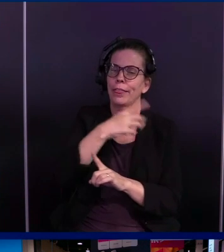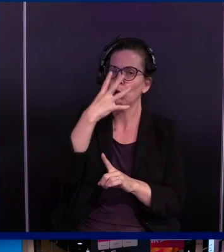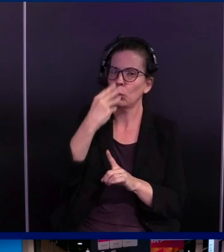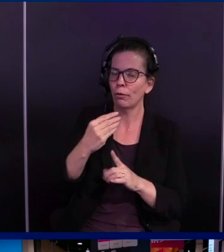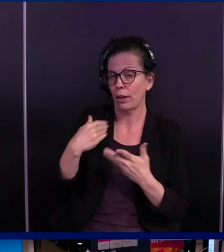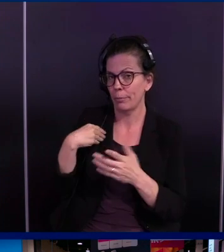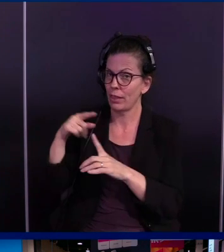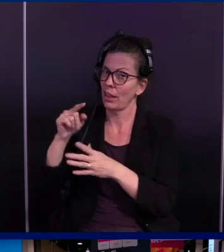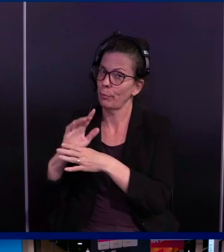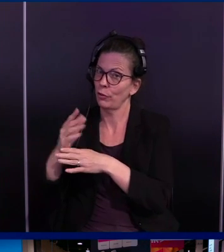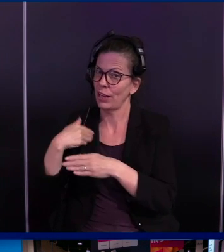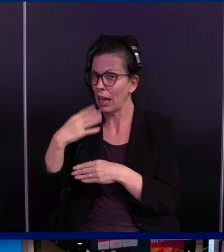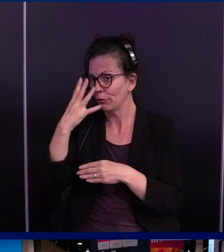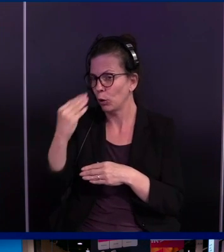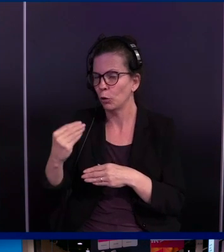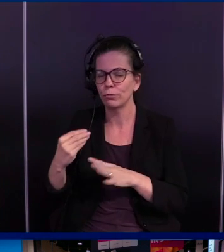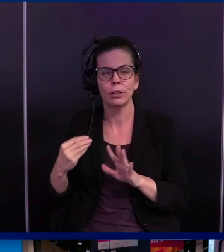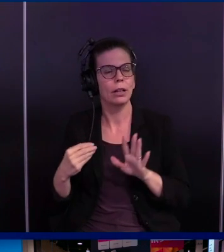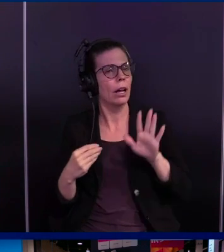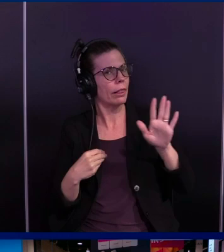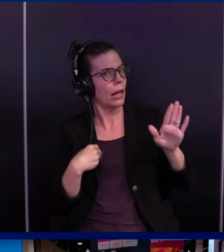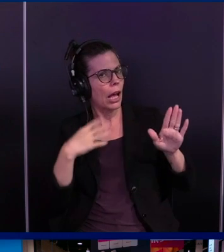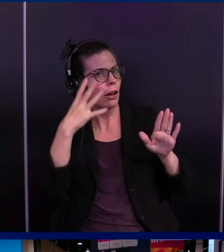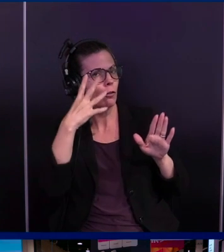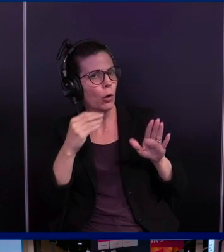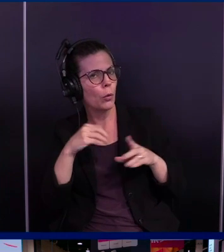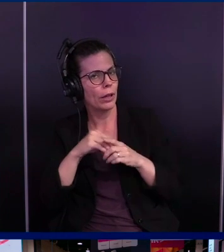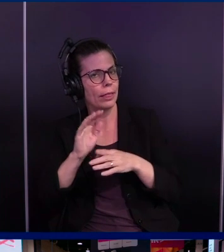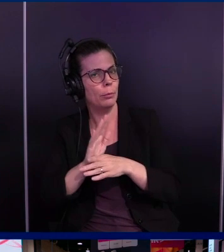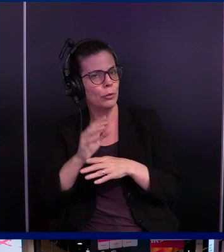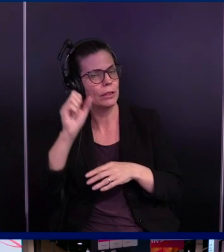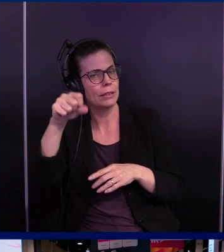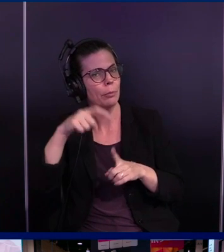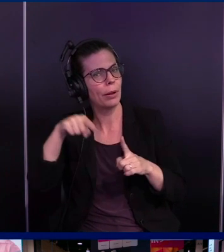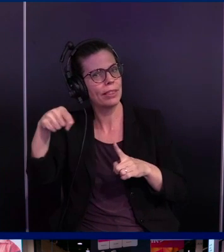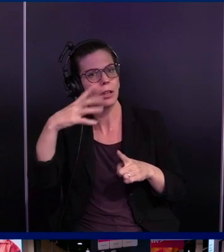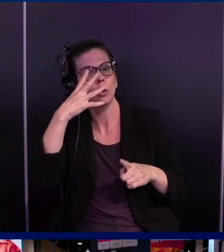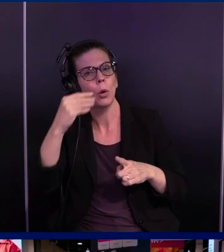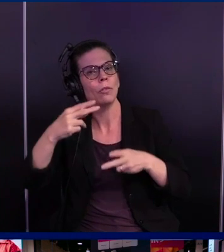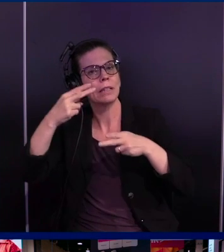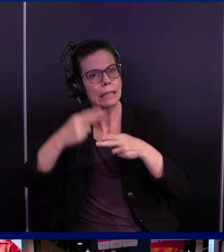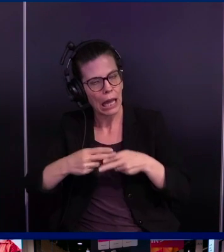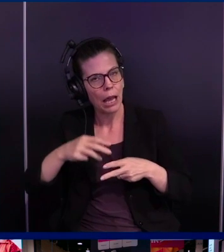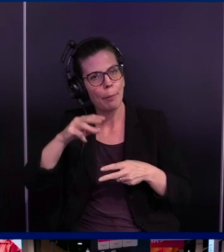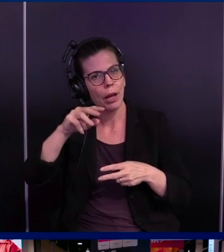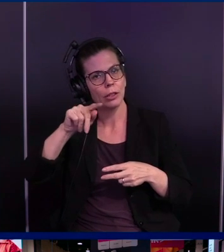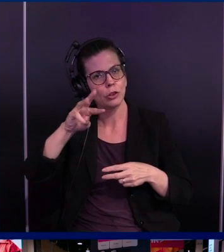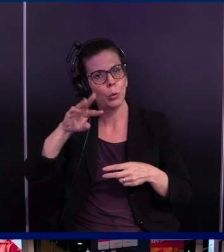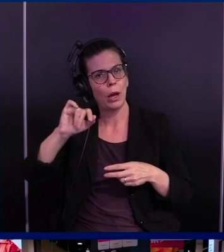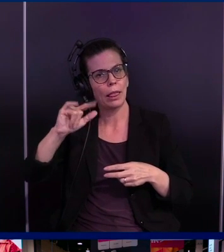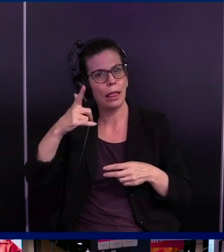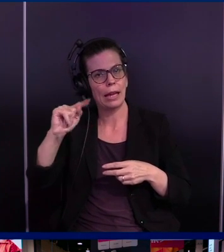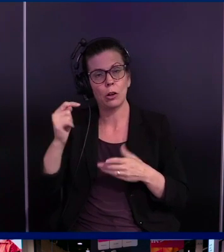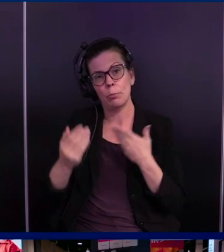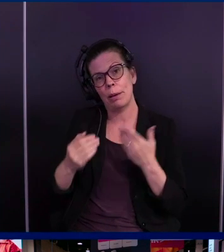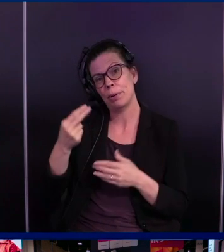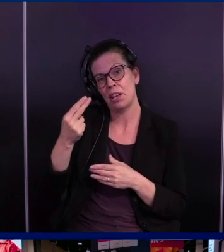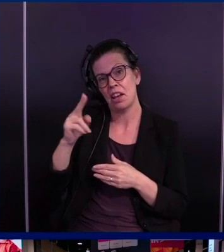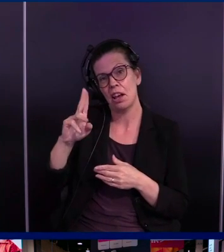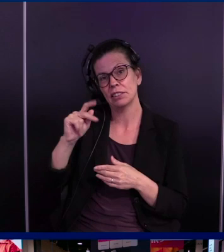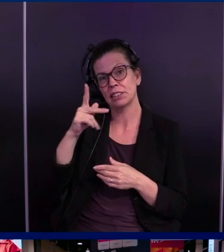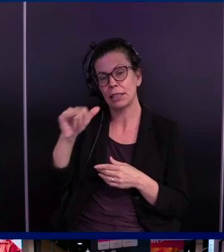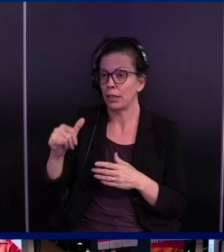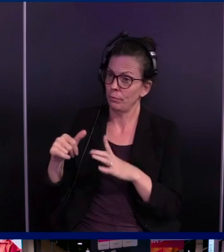in that movie. There are wolves in the movie Twilight, but this wolf's name is Twilight. Jared, Or is it a husky? Team